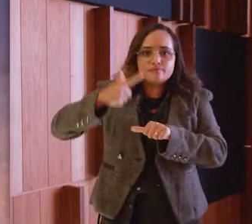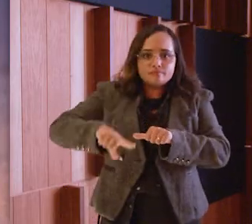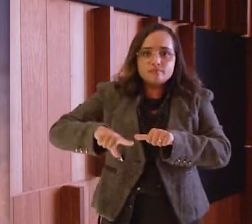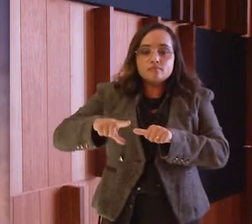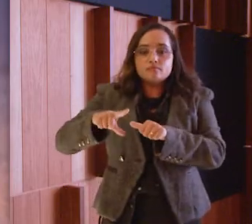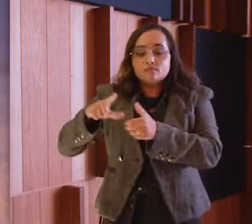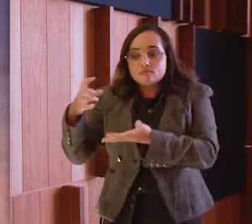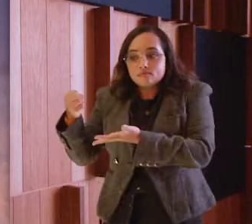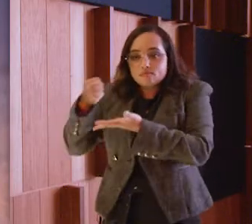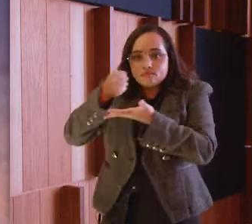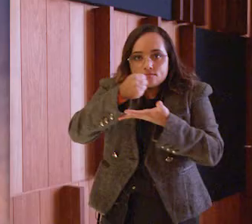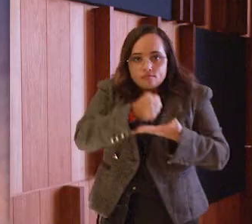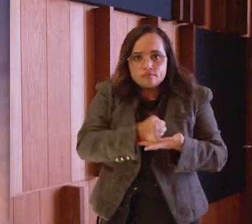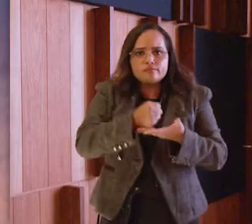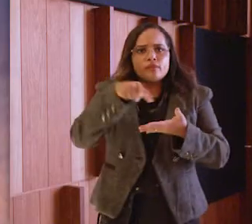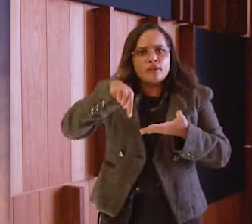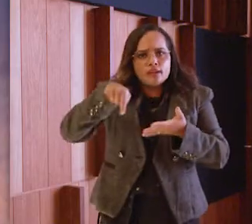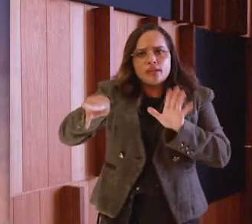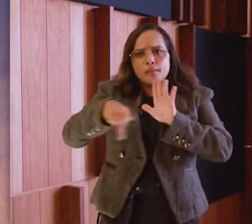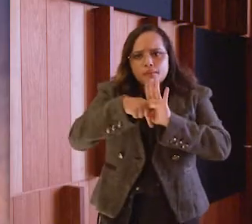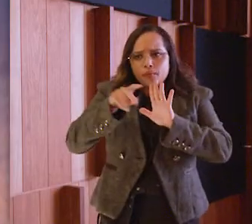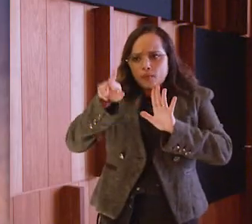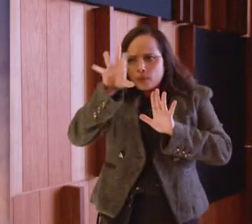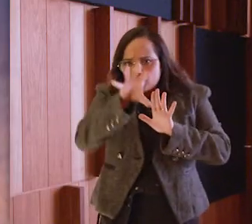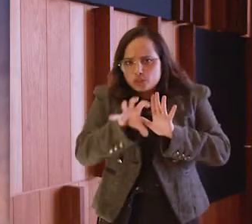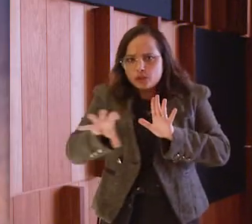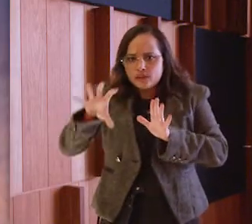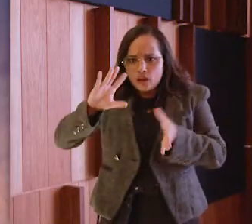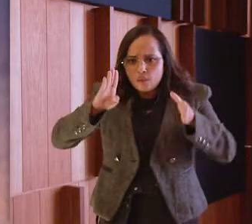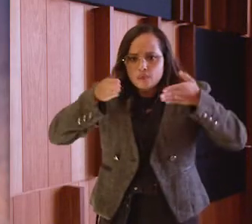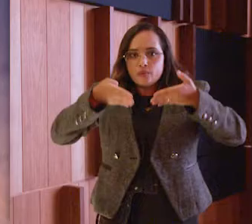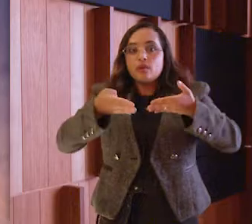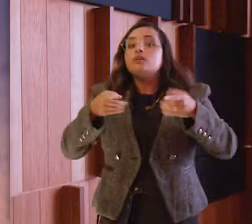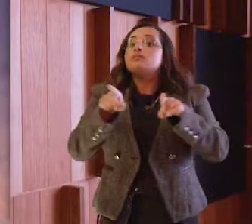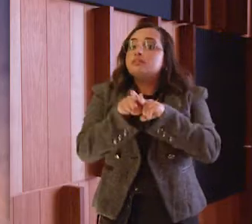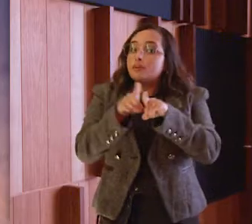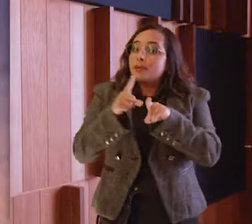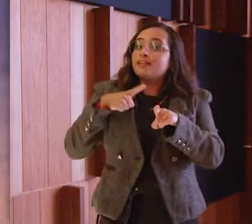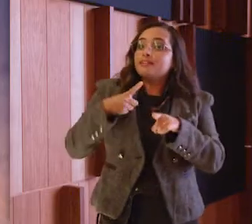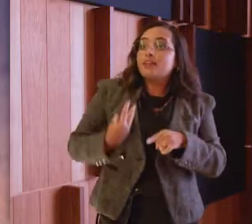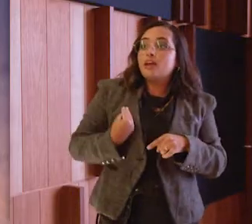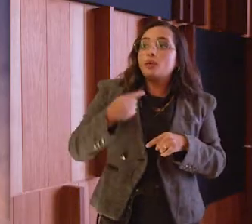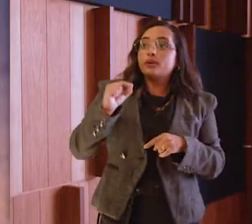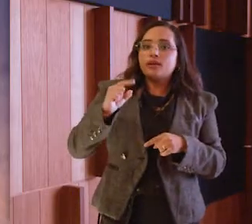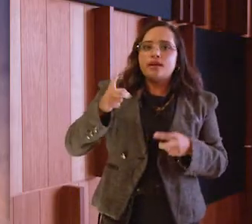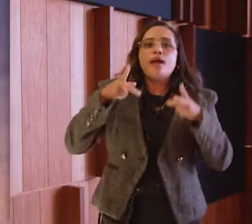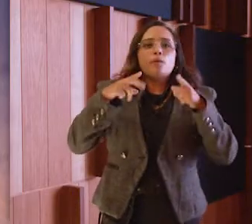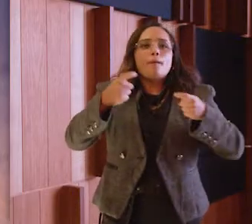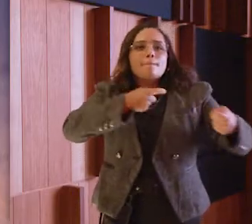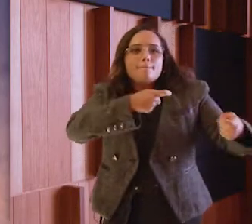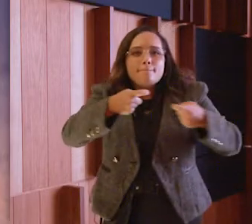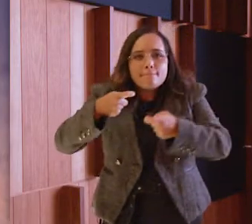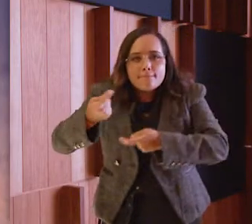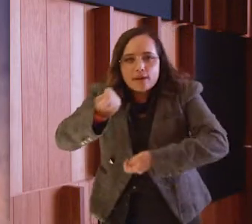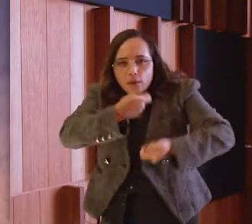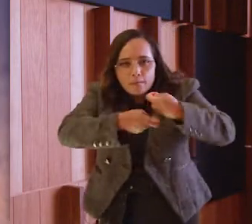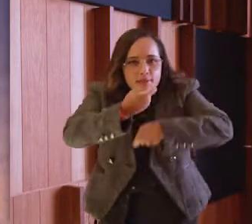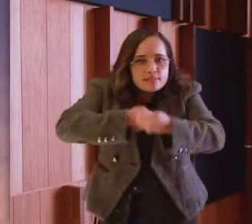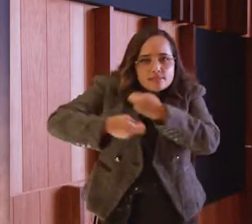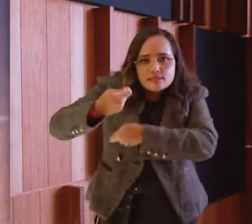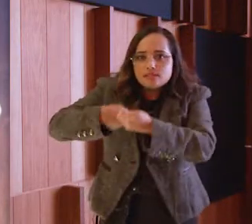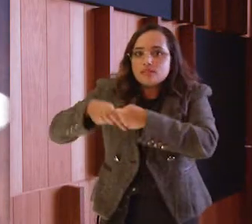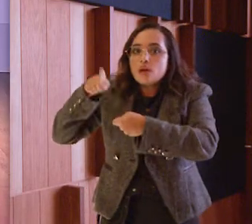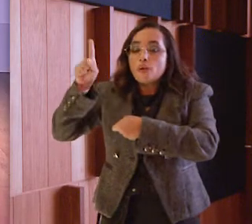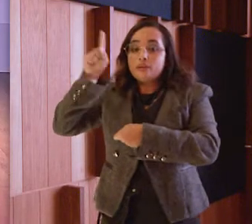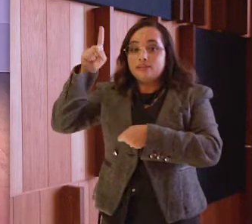big China-US trade war and tech war. And so is definitely the rules have changed. We're now in the age of